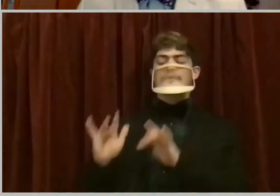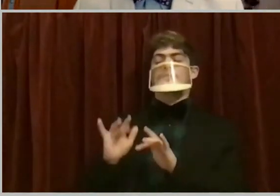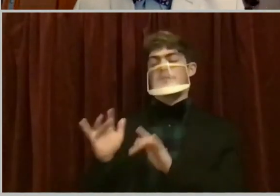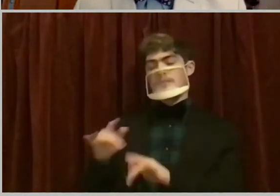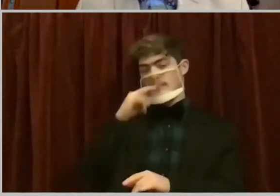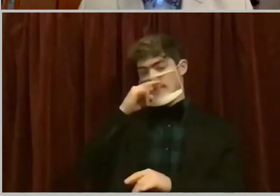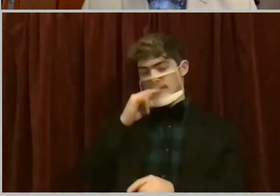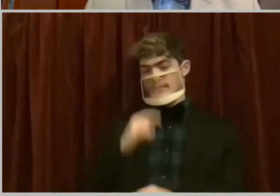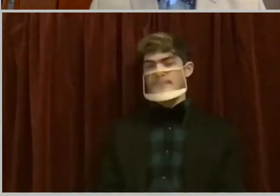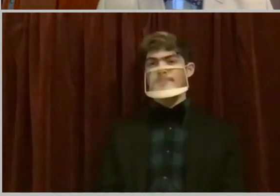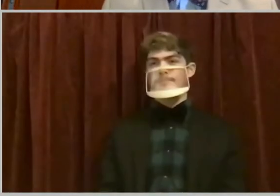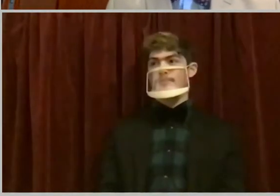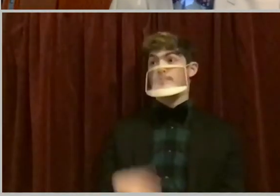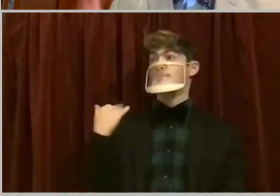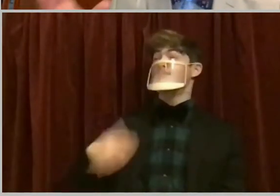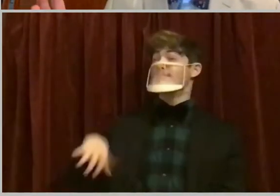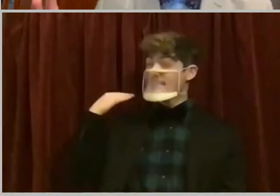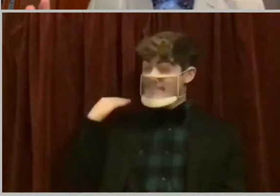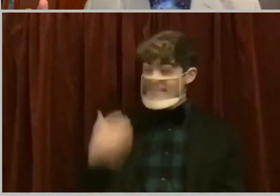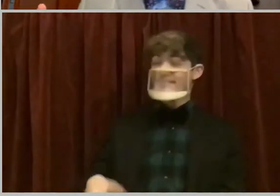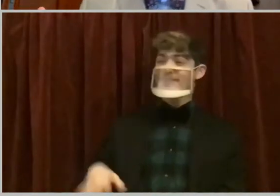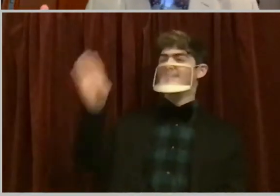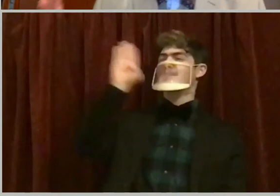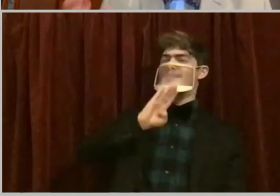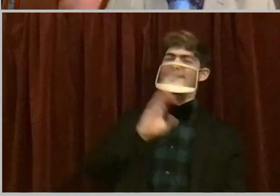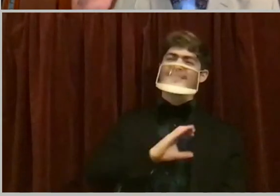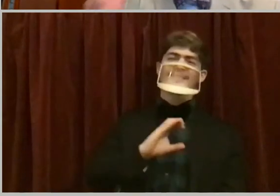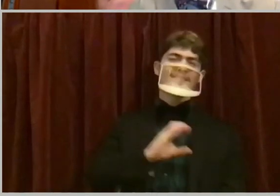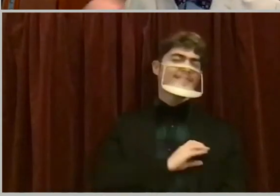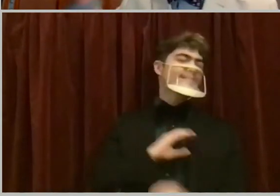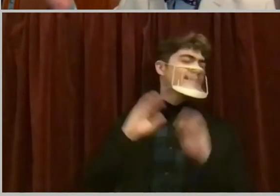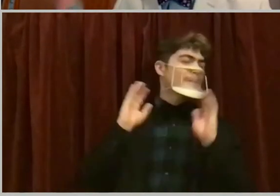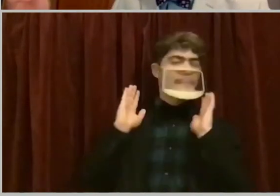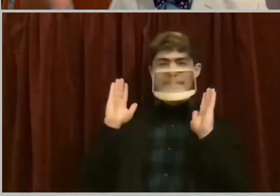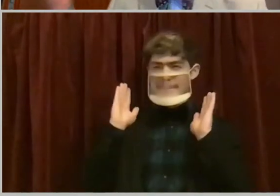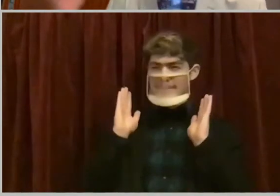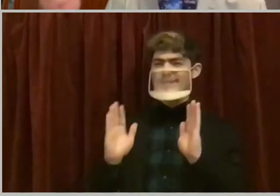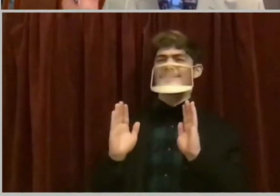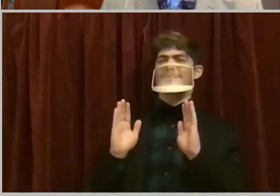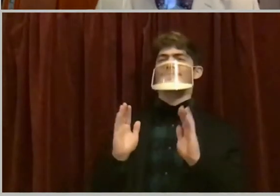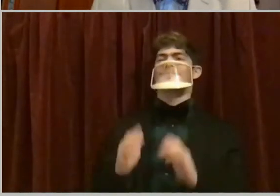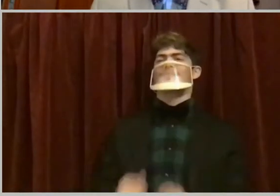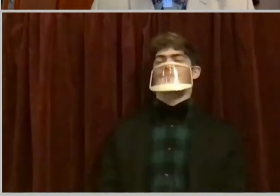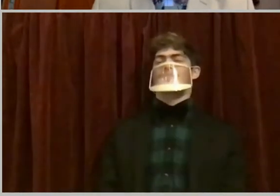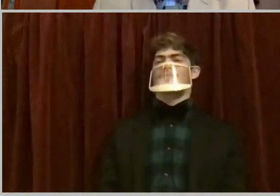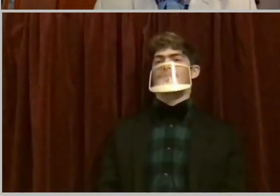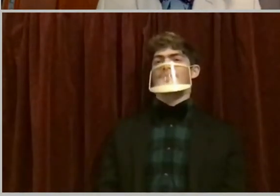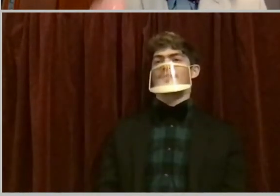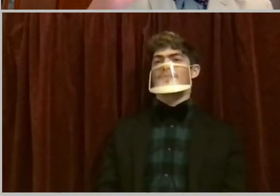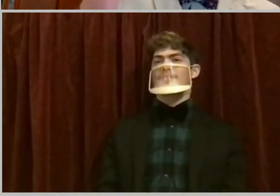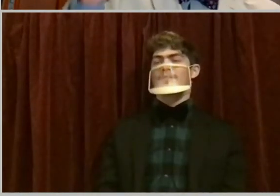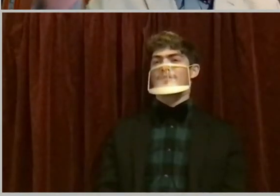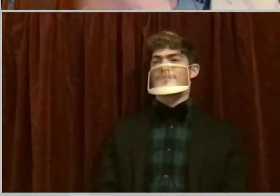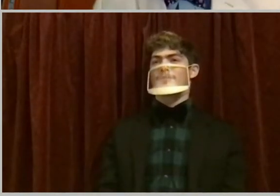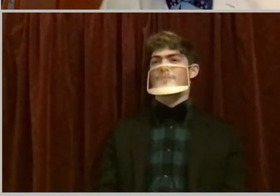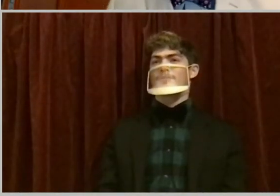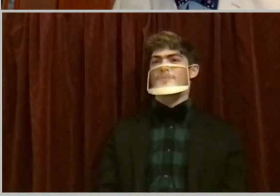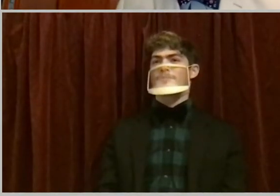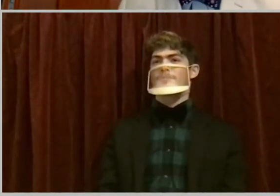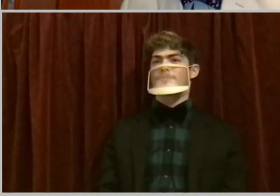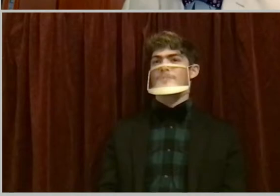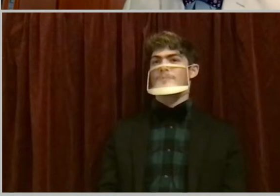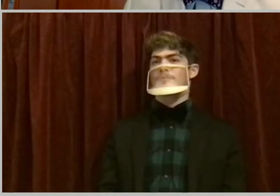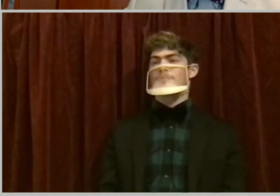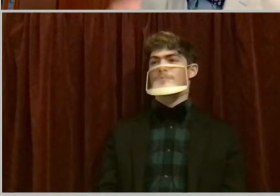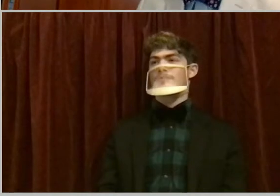characteristic of God to depend on? I mean, think about this. We can know what God's disposition is when we cry out to